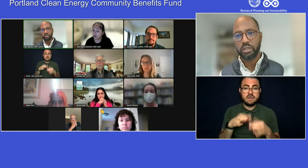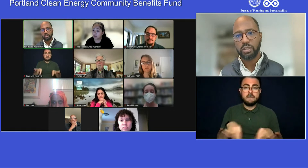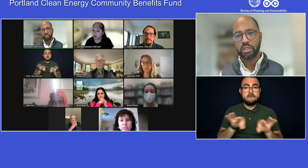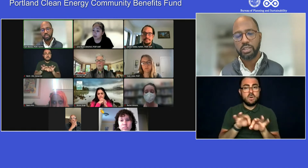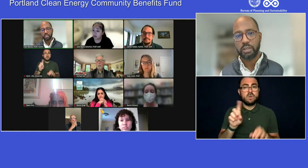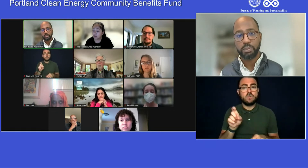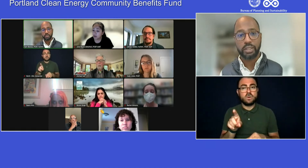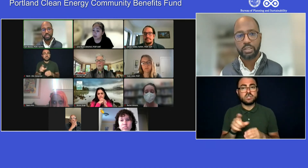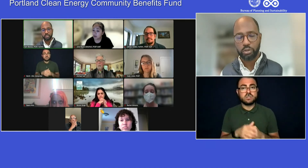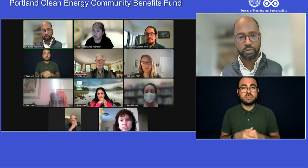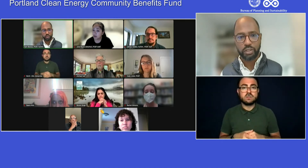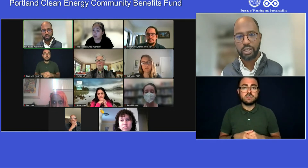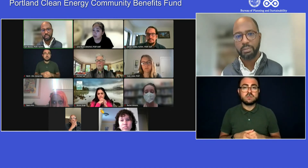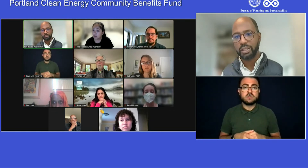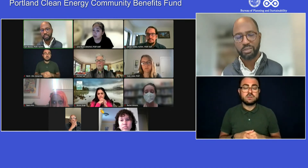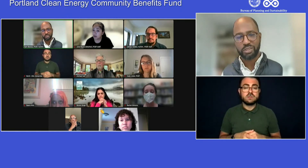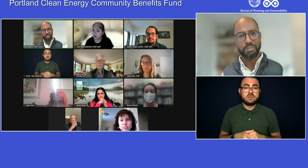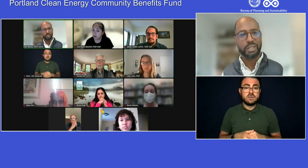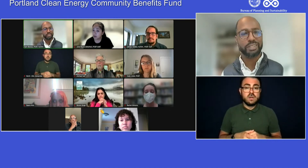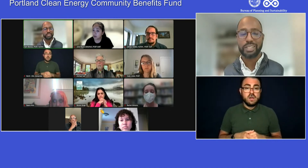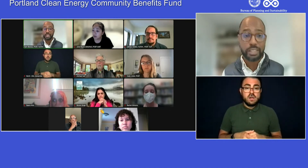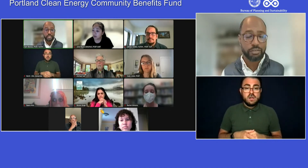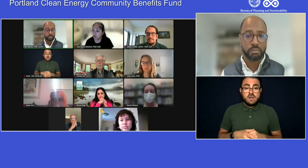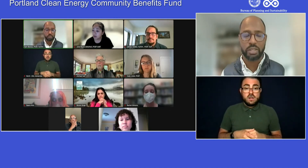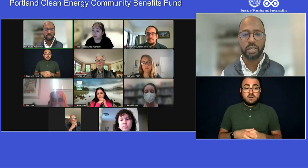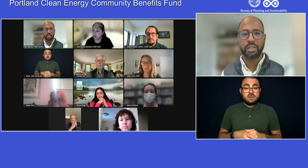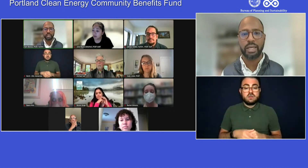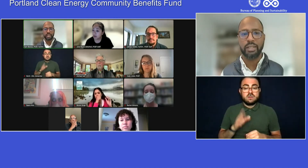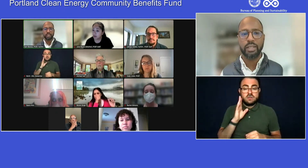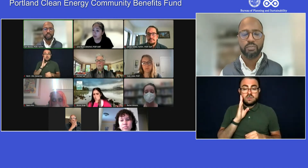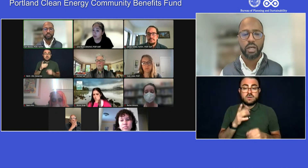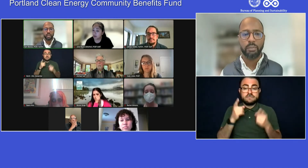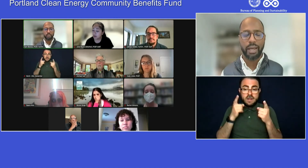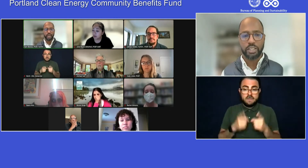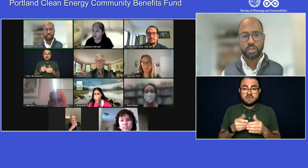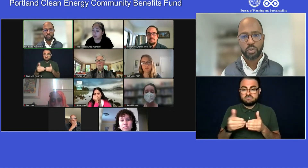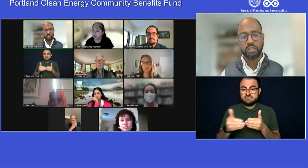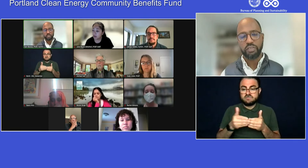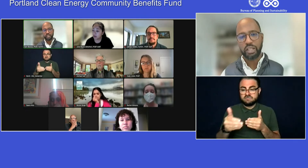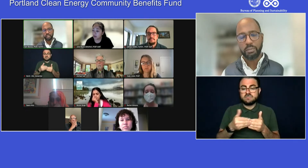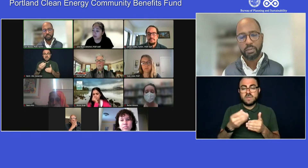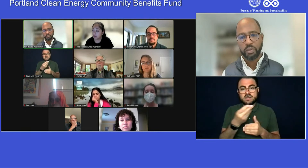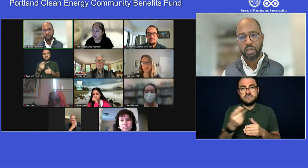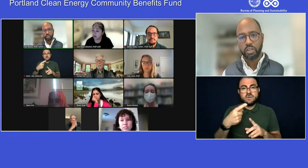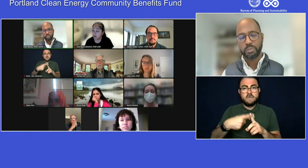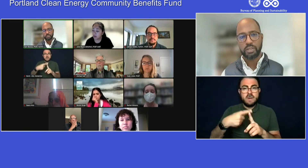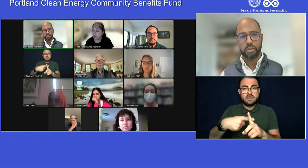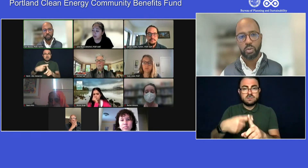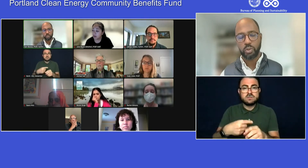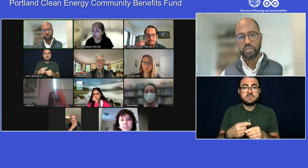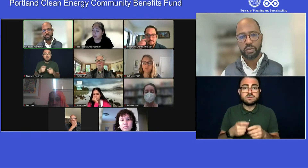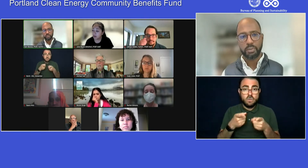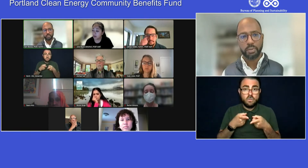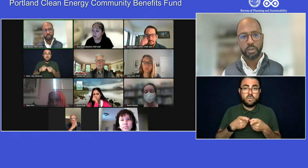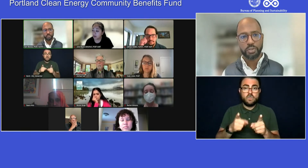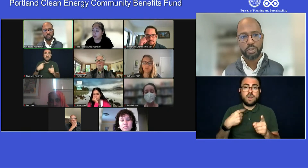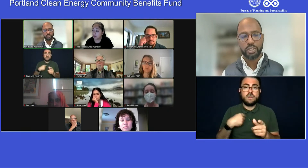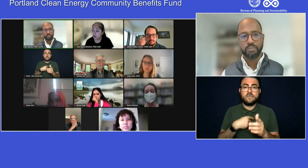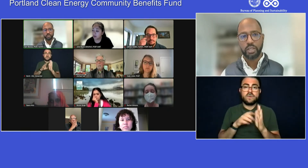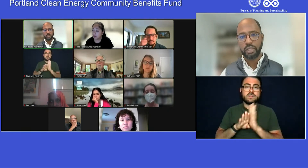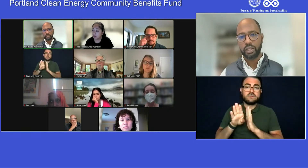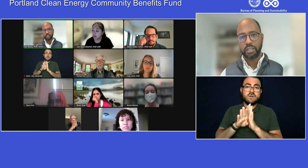going to take place over the coming, I'd say, months and even beyond that, as we develop our specific requests